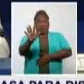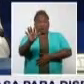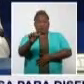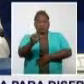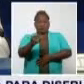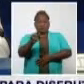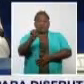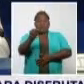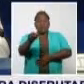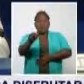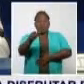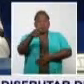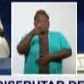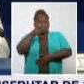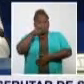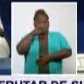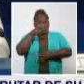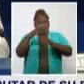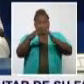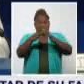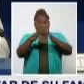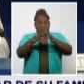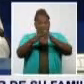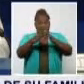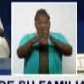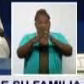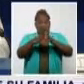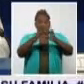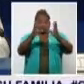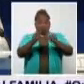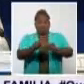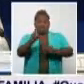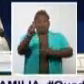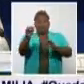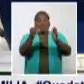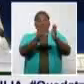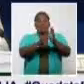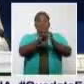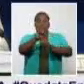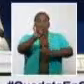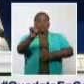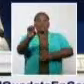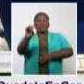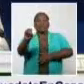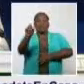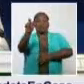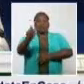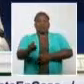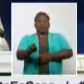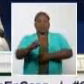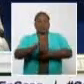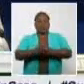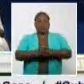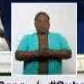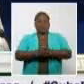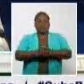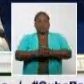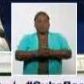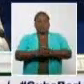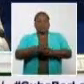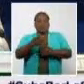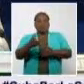1,047 were suspected cases, and 475 were confirmed, and a total